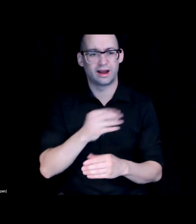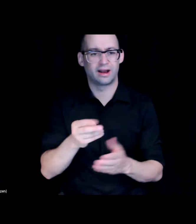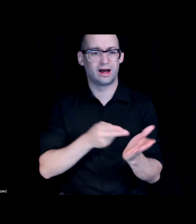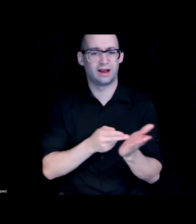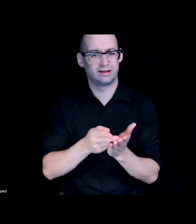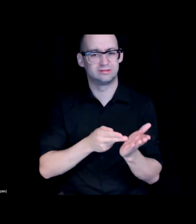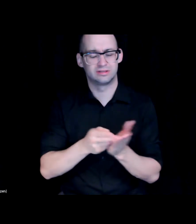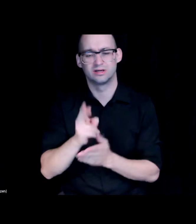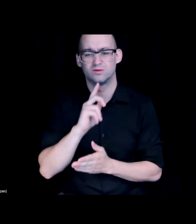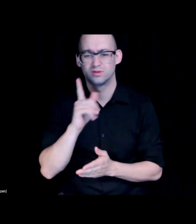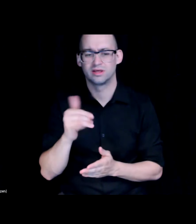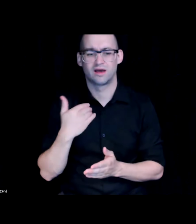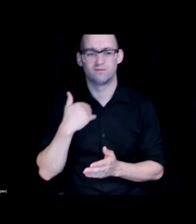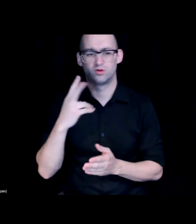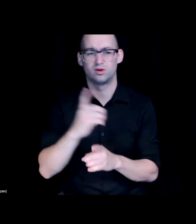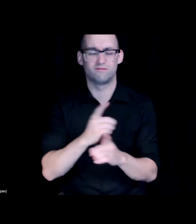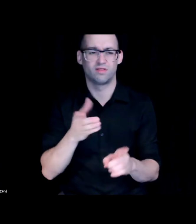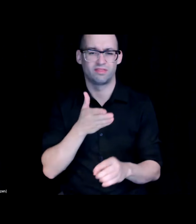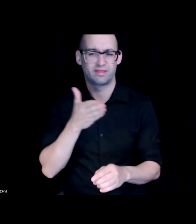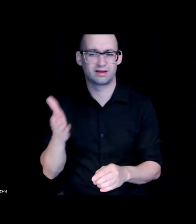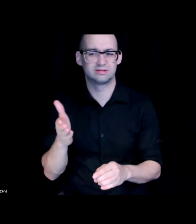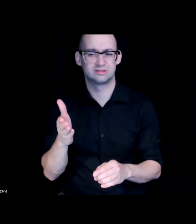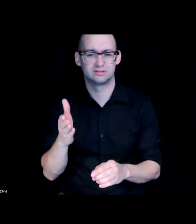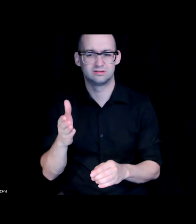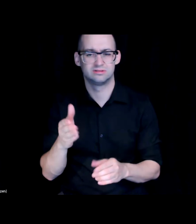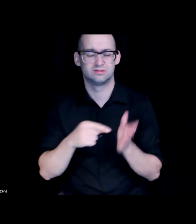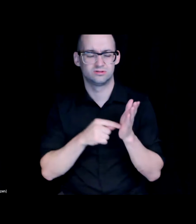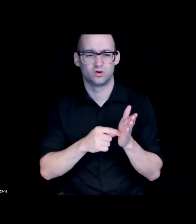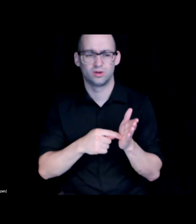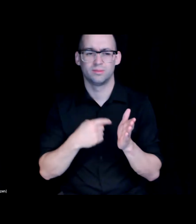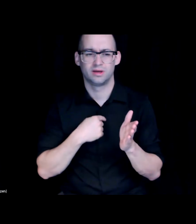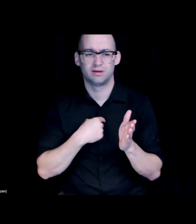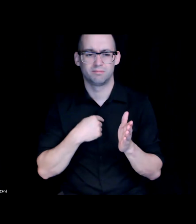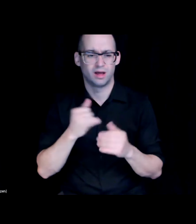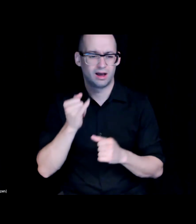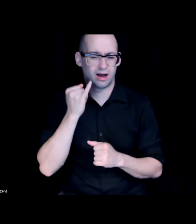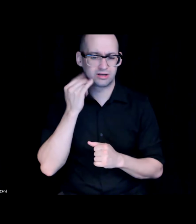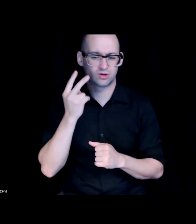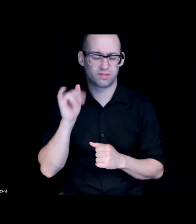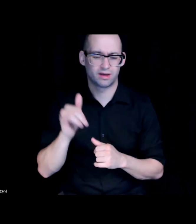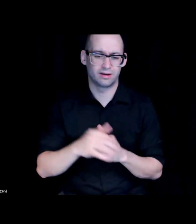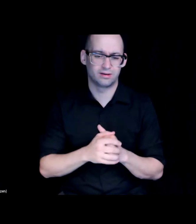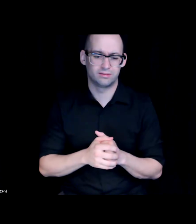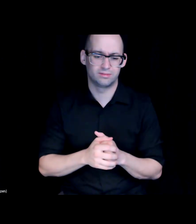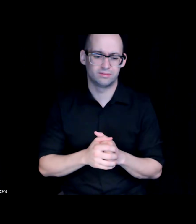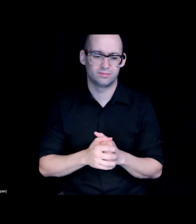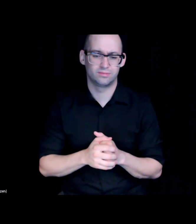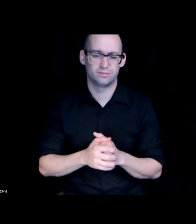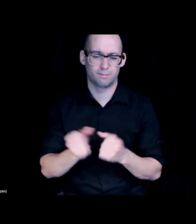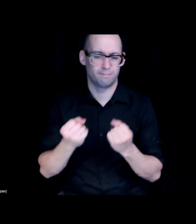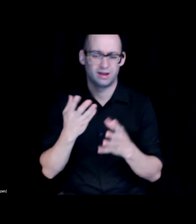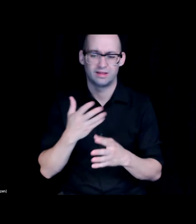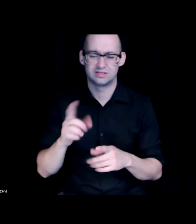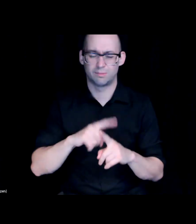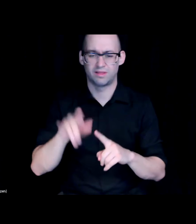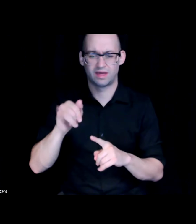there's two things that really stood out for me of what you shared among all of the great things you shared, mind you. But this